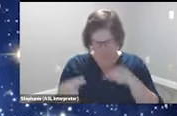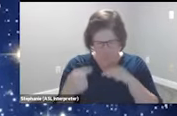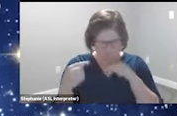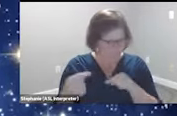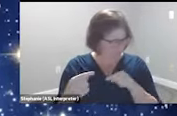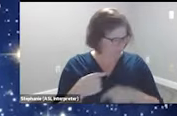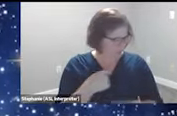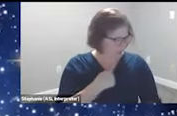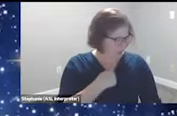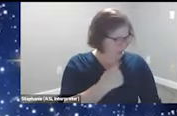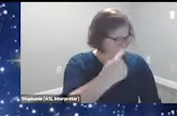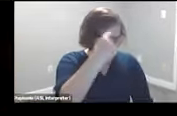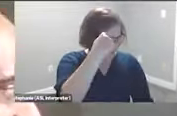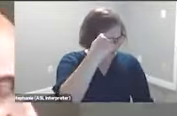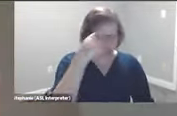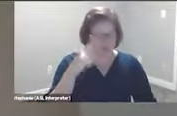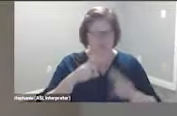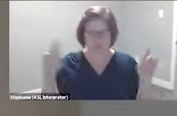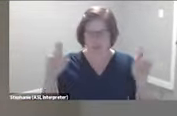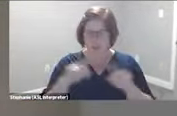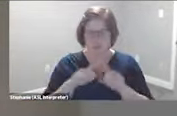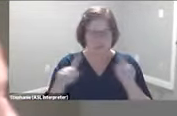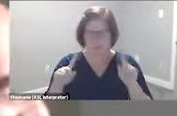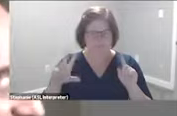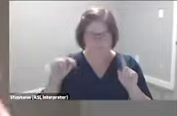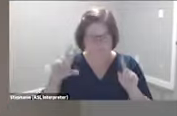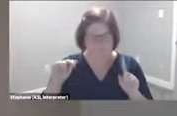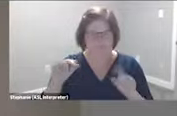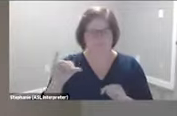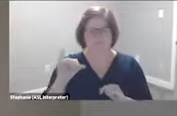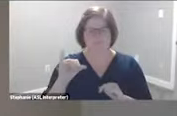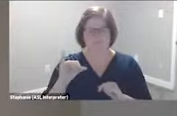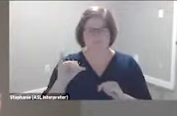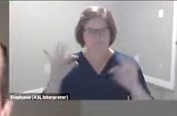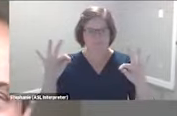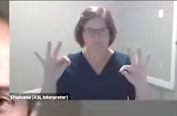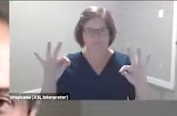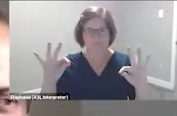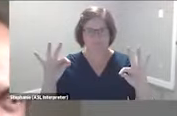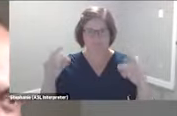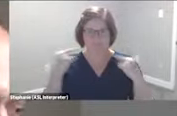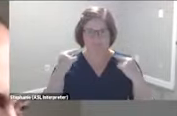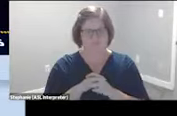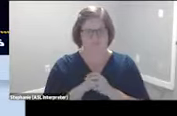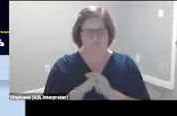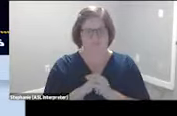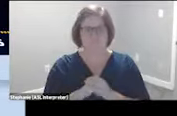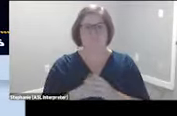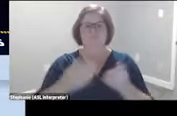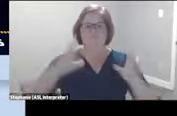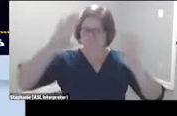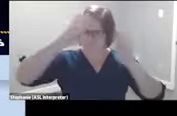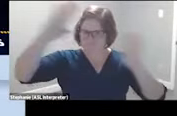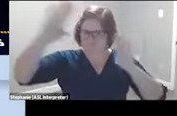I had it all set up, but clearly that wasn't the case. No problem. Is this all right? Yes, we can see you now. Thank you. All right. Hello,